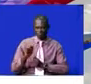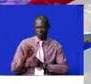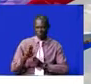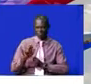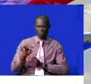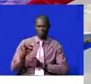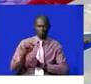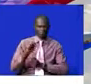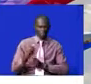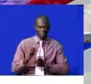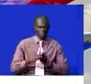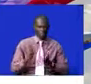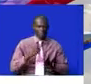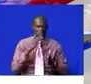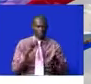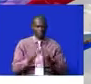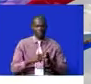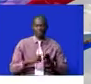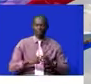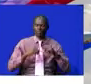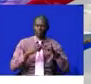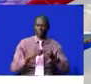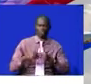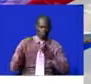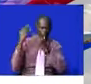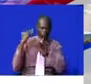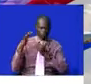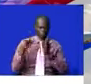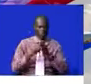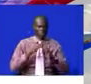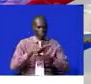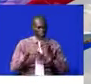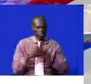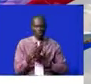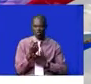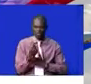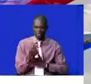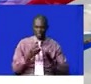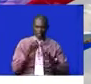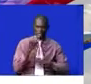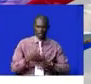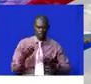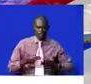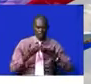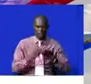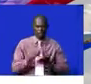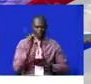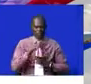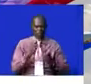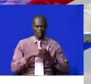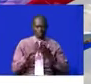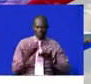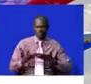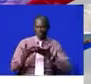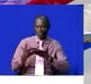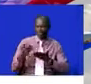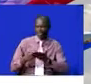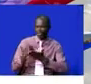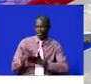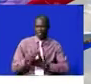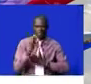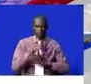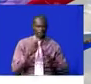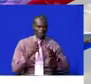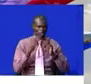chandore ka ginyisogi mar mondo mi gibed koda geno ni omenda go eko duto kosechwal tibiro migi ka gilero ni gin to kaka kaunti